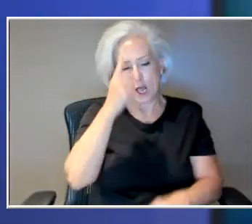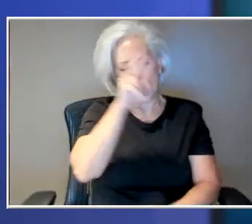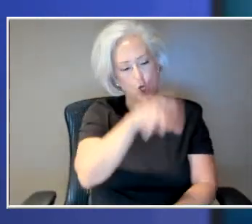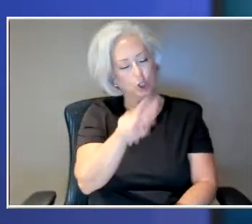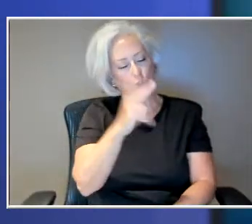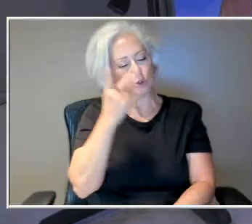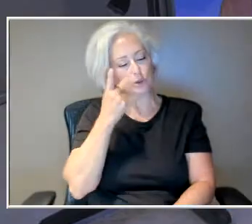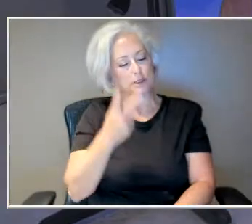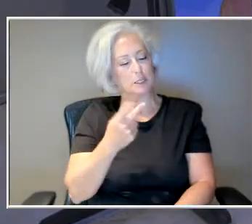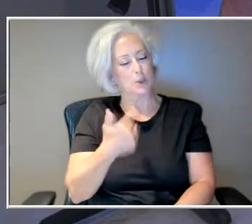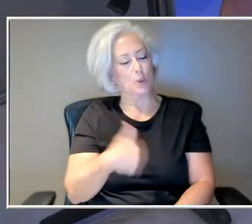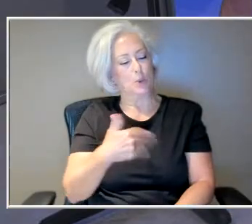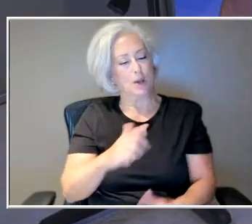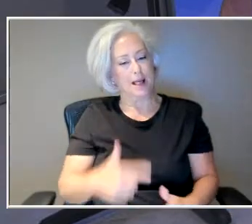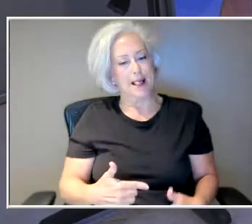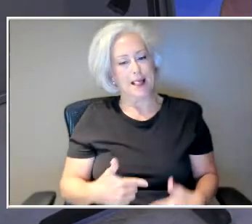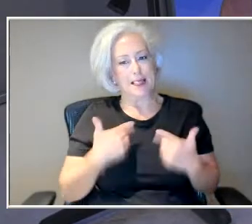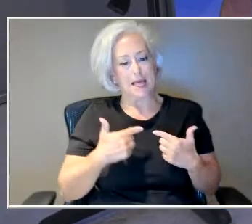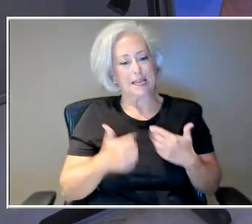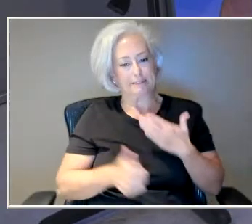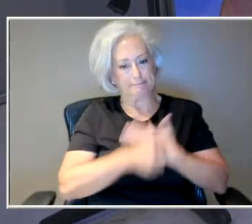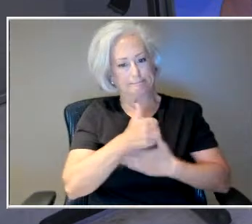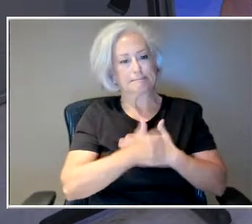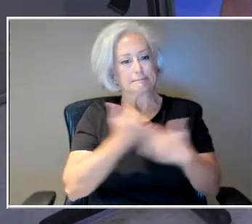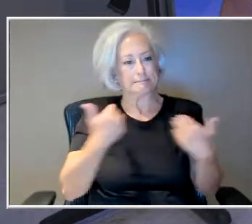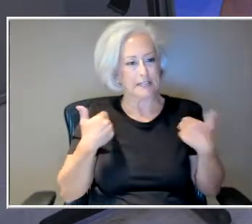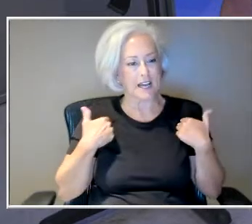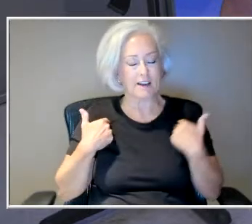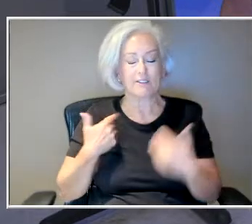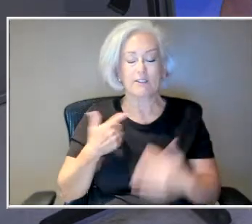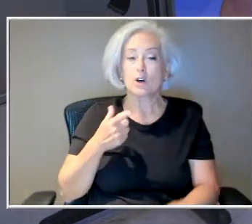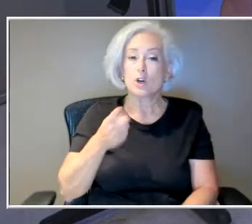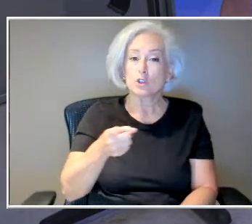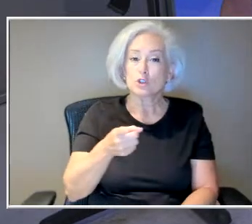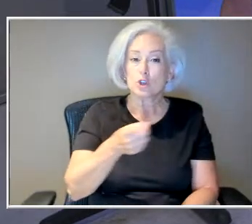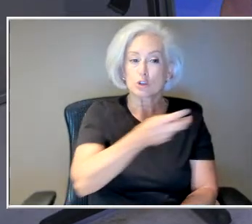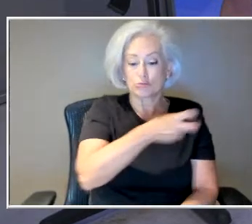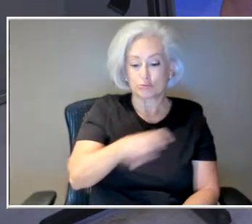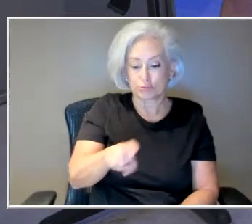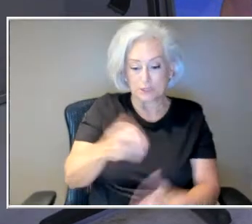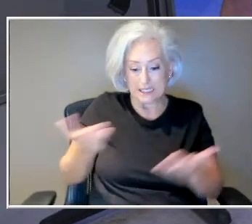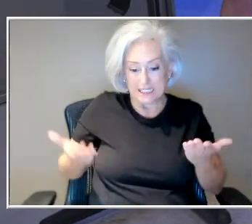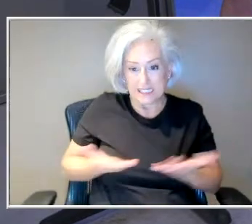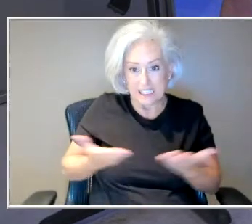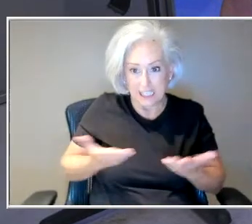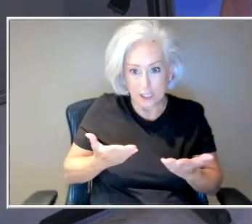there. So I want to talk about this. You were transported here when you heard that they were going to send you,